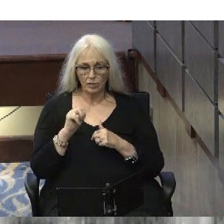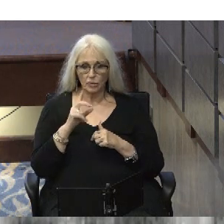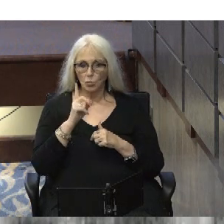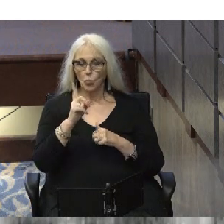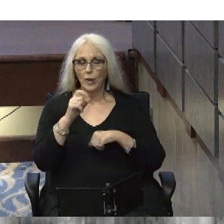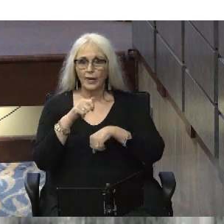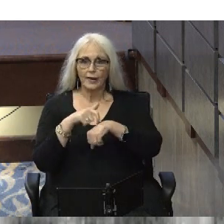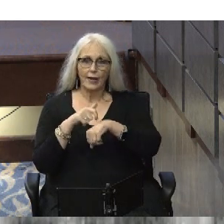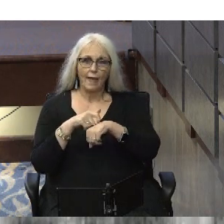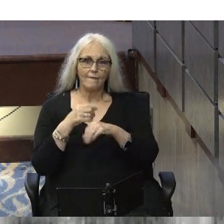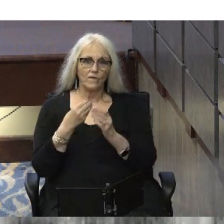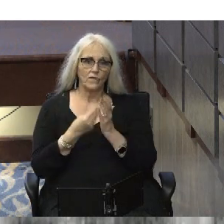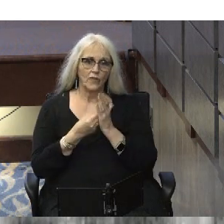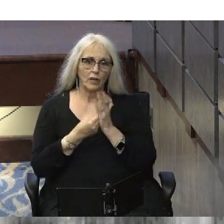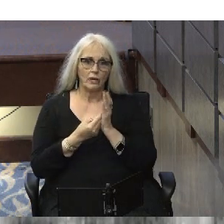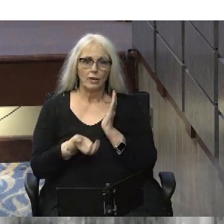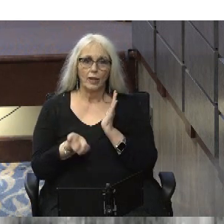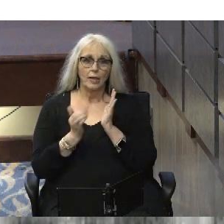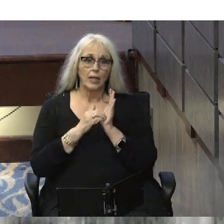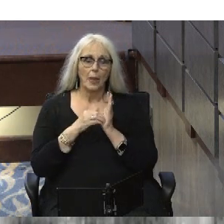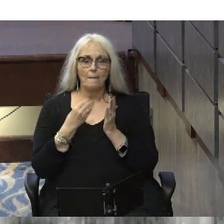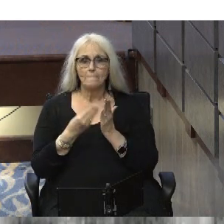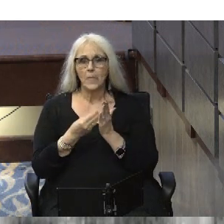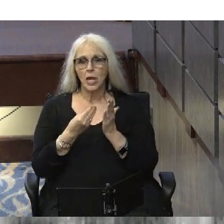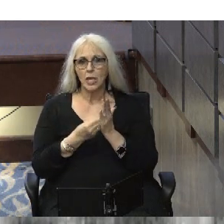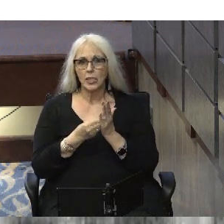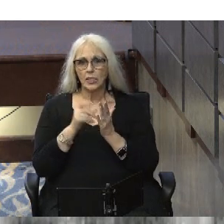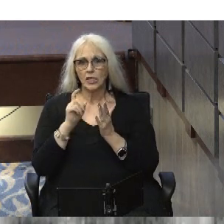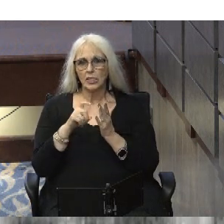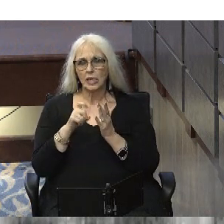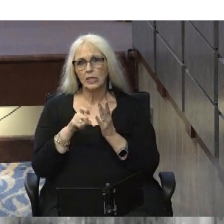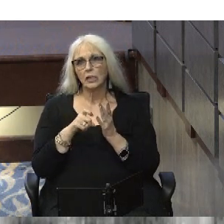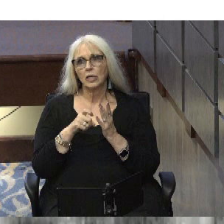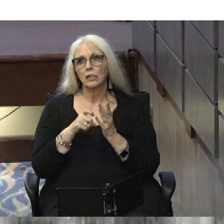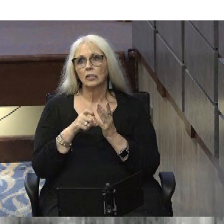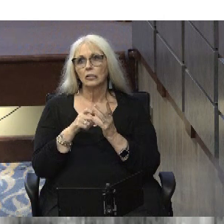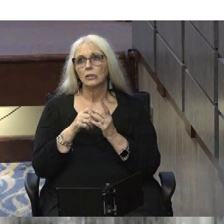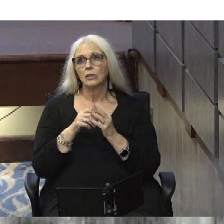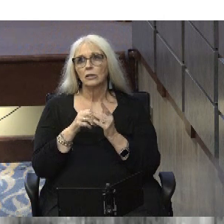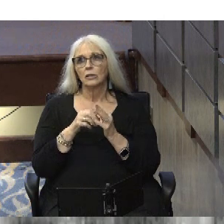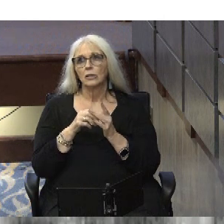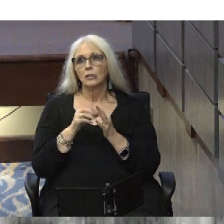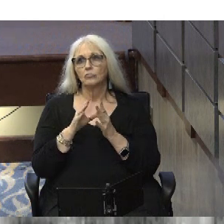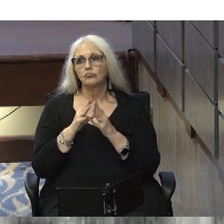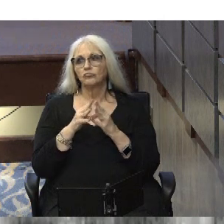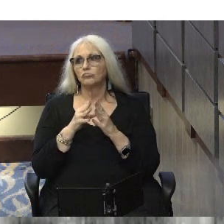one-time fund. Again, the monies need to be expended by